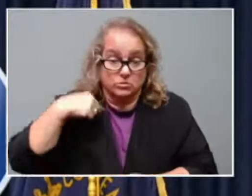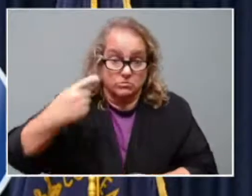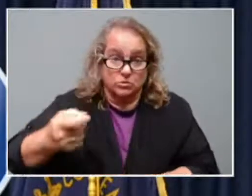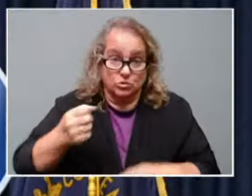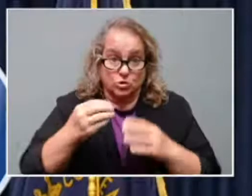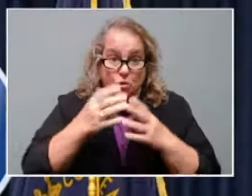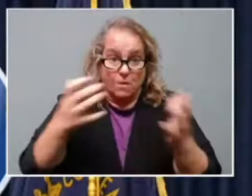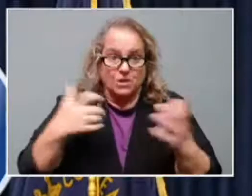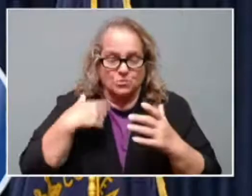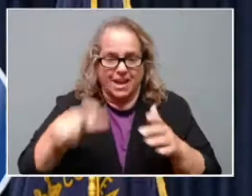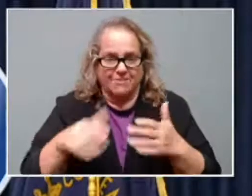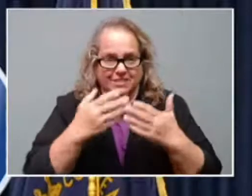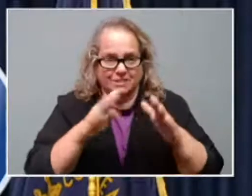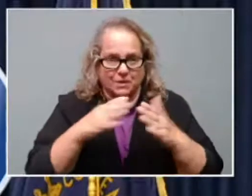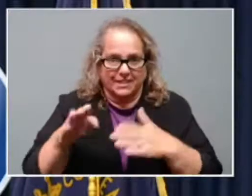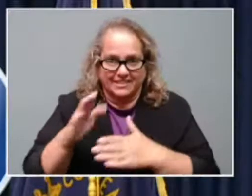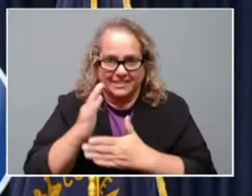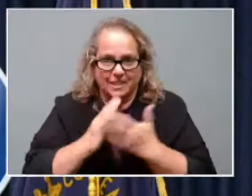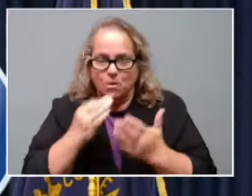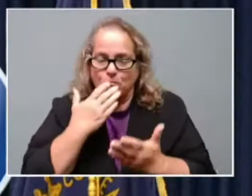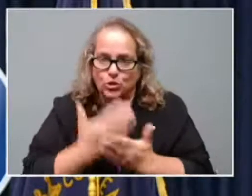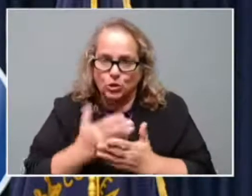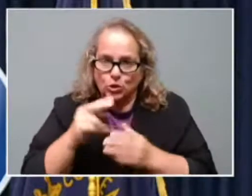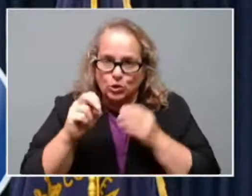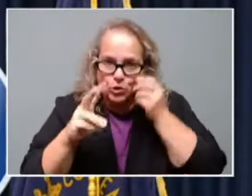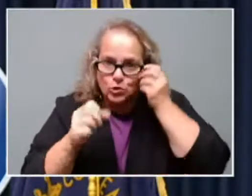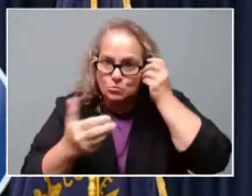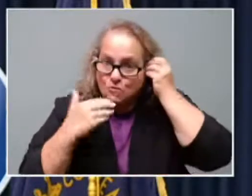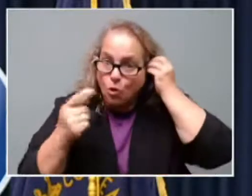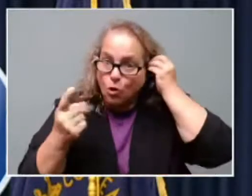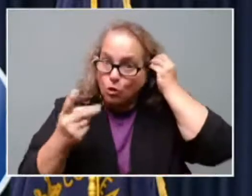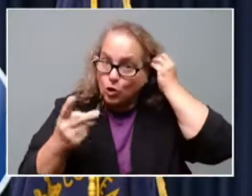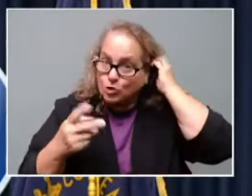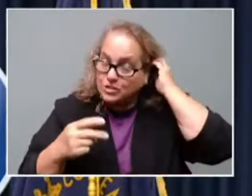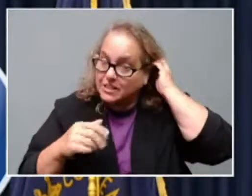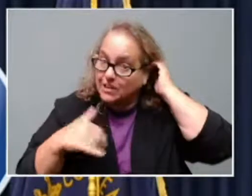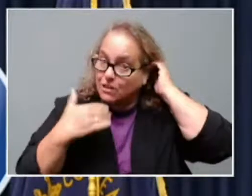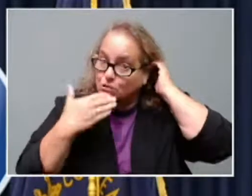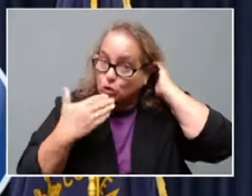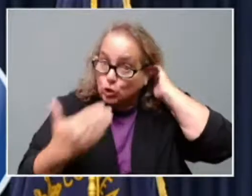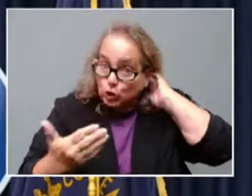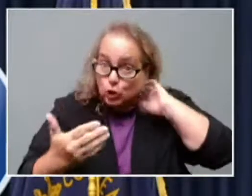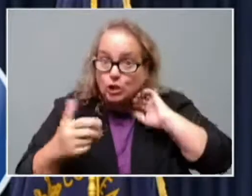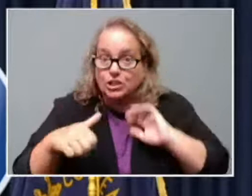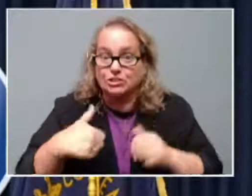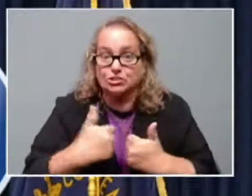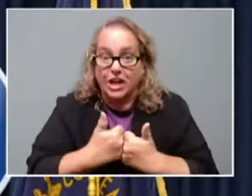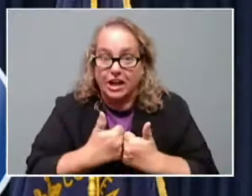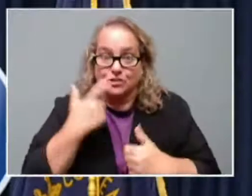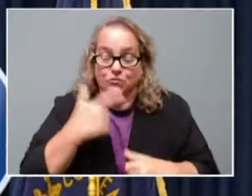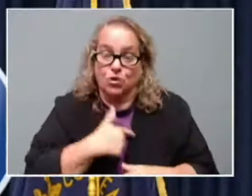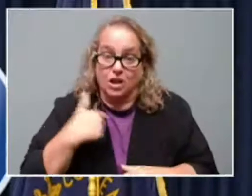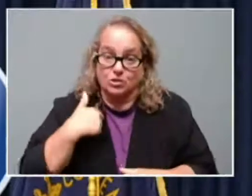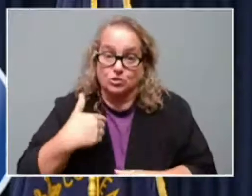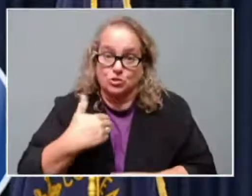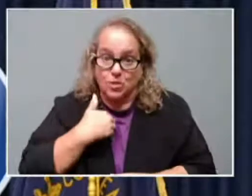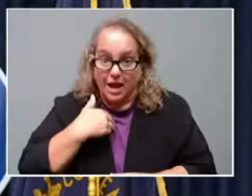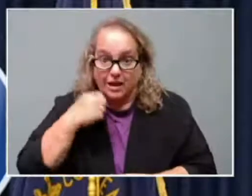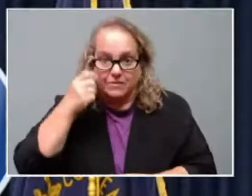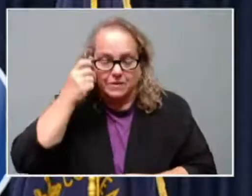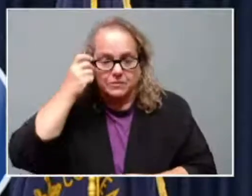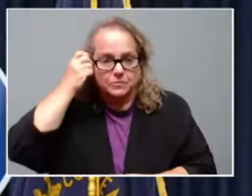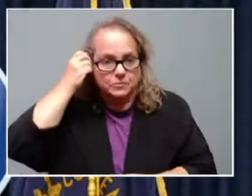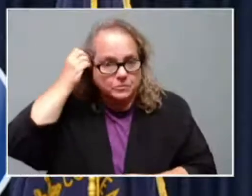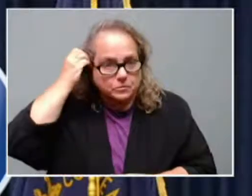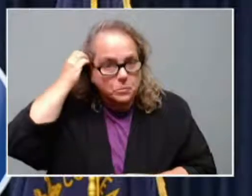little bit before we get to Thursday. And that is a good challenge for us to have. So today we're going to start